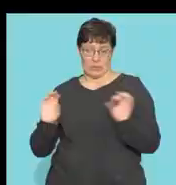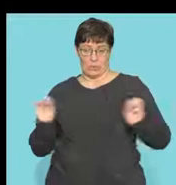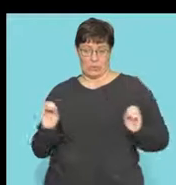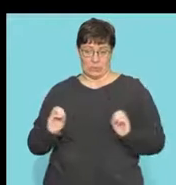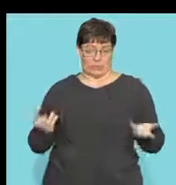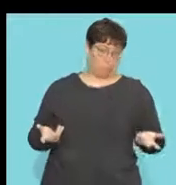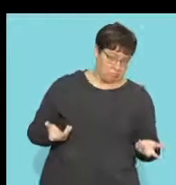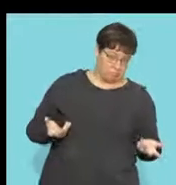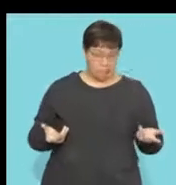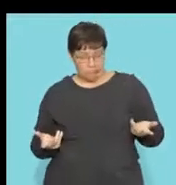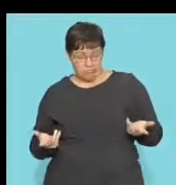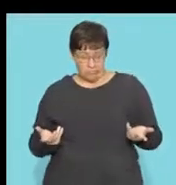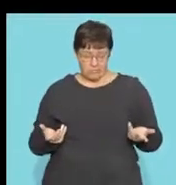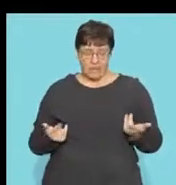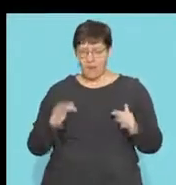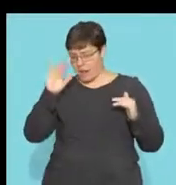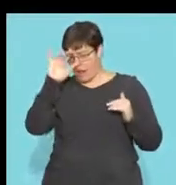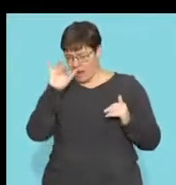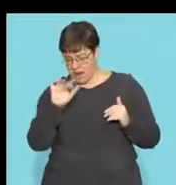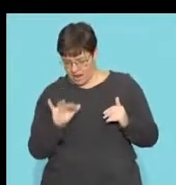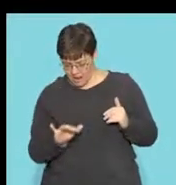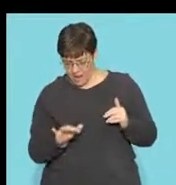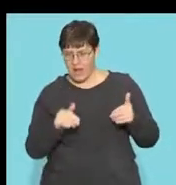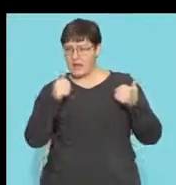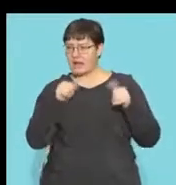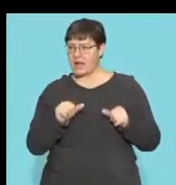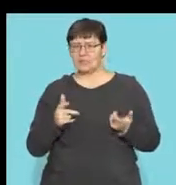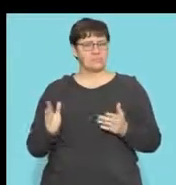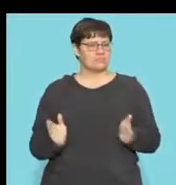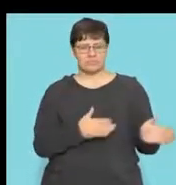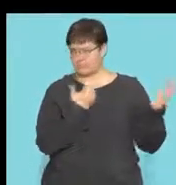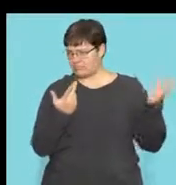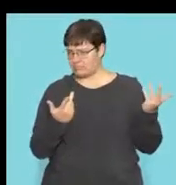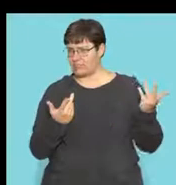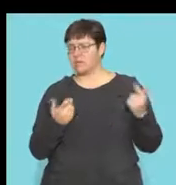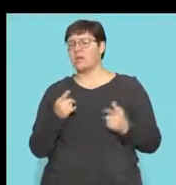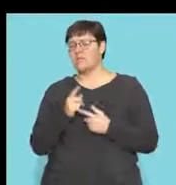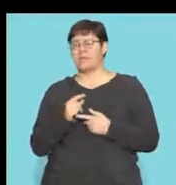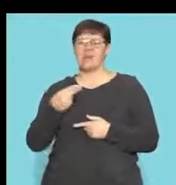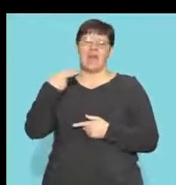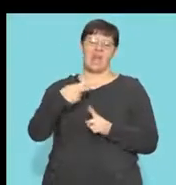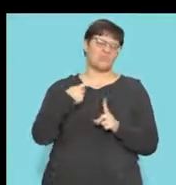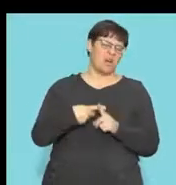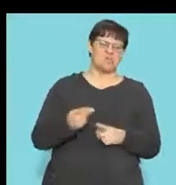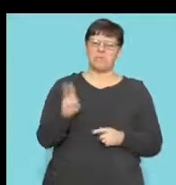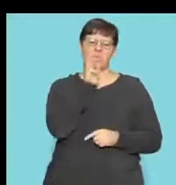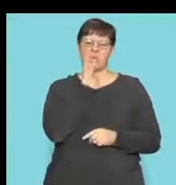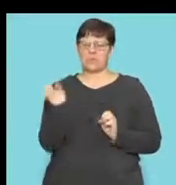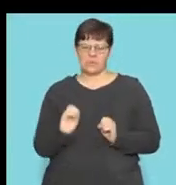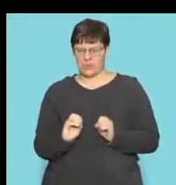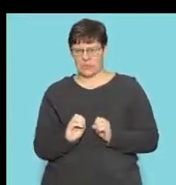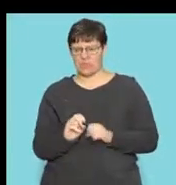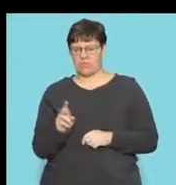that. And if we carry on all the way down to the next slide, there's nothing over here. There's some hydrogen, but there's no